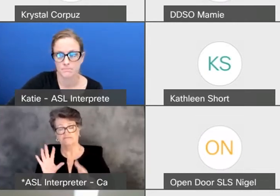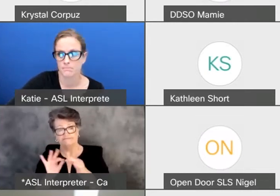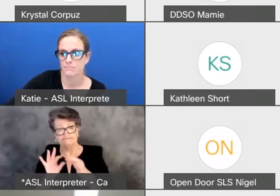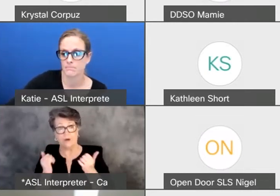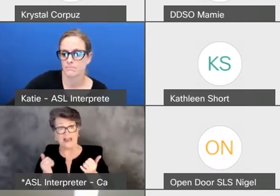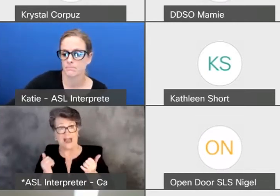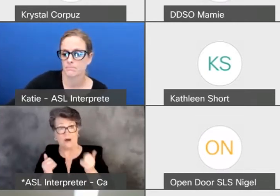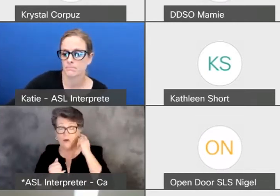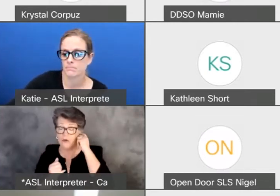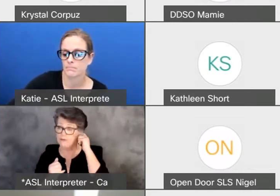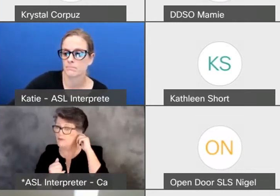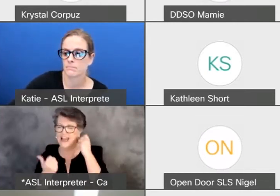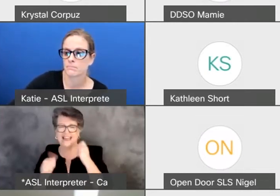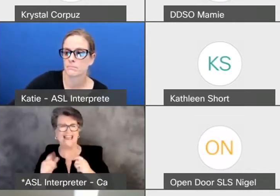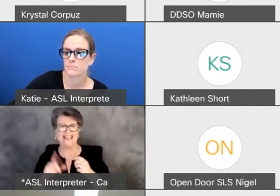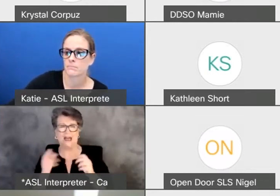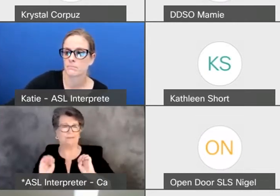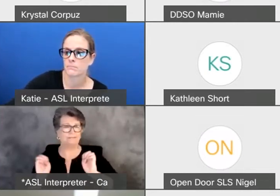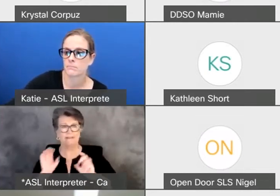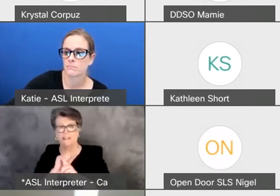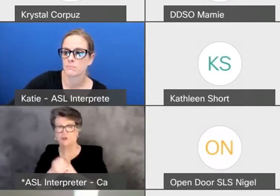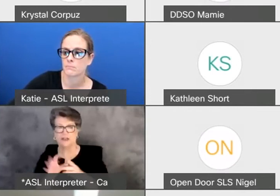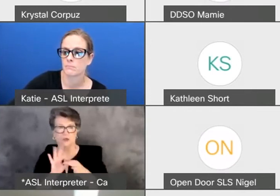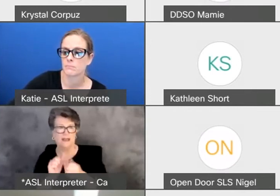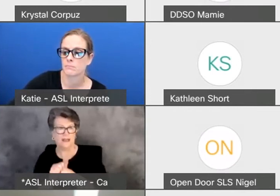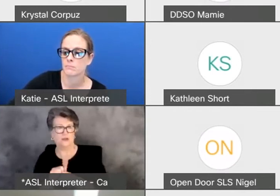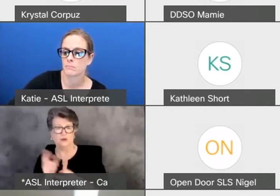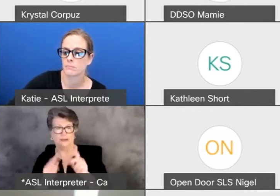not at any type of crisis situation as it relates to